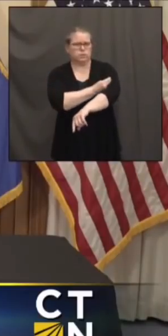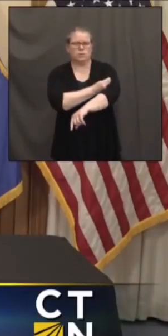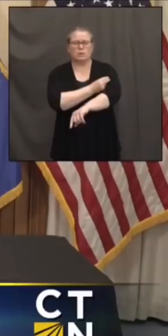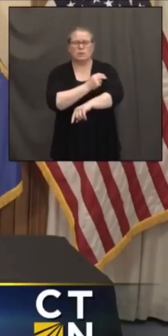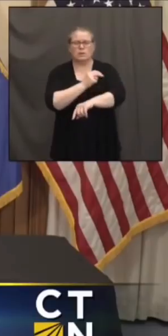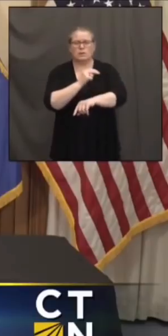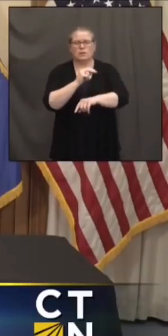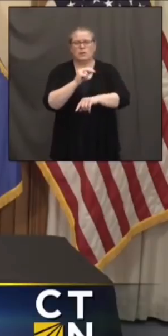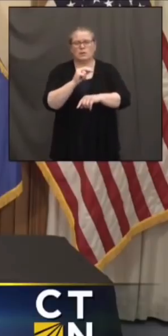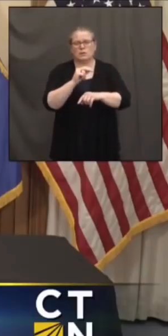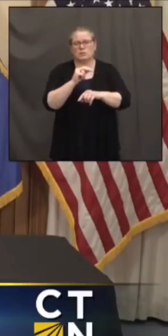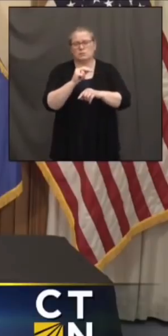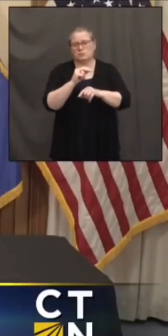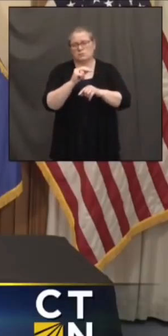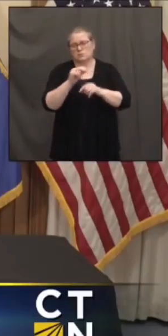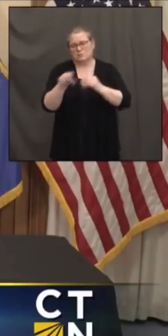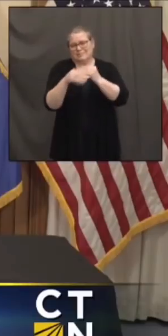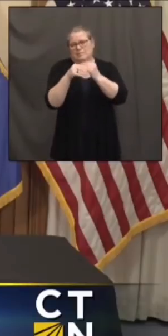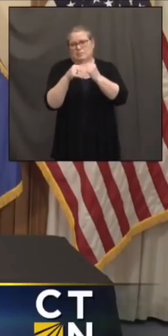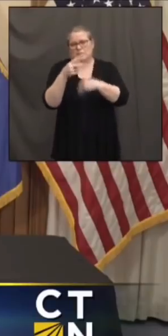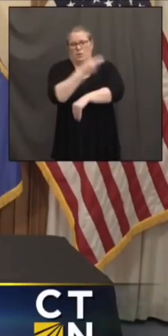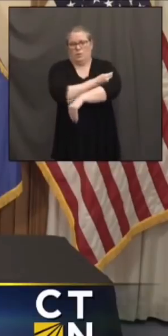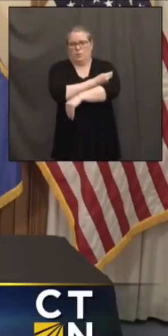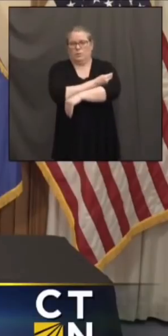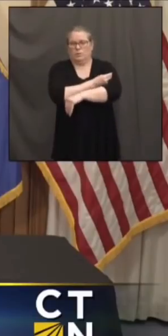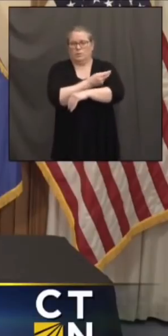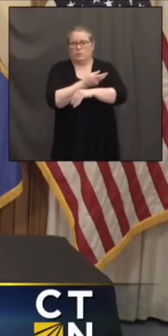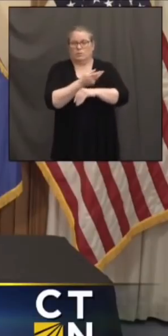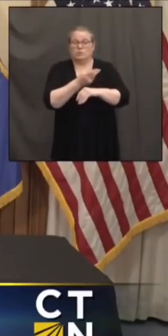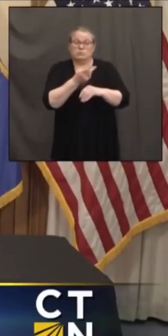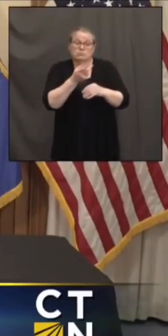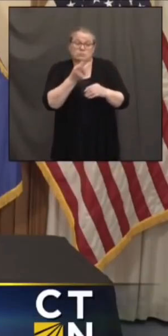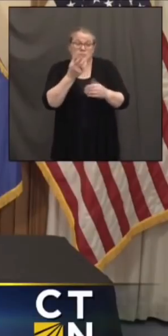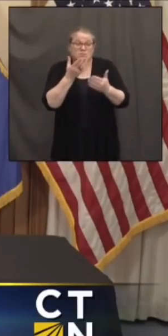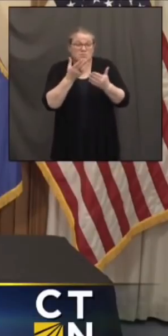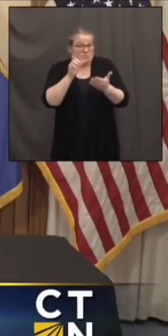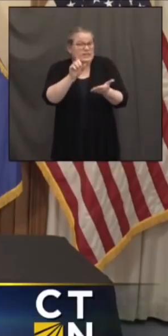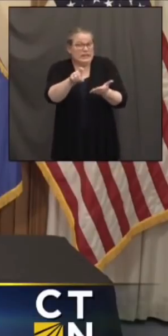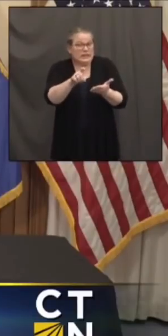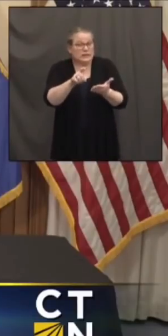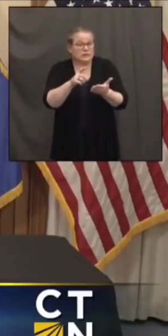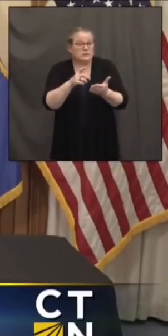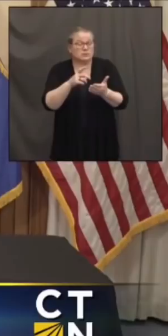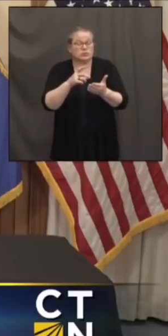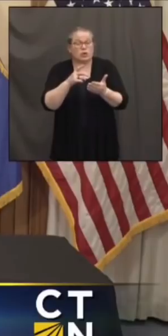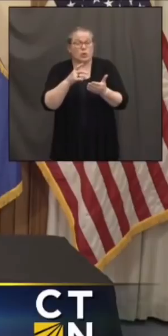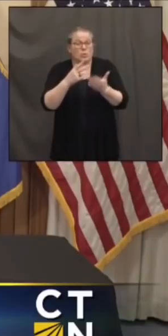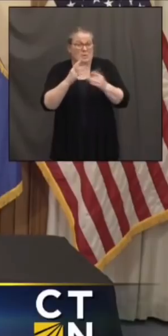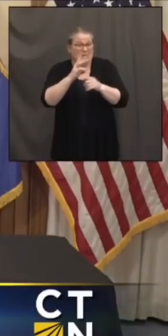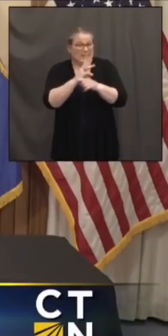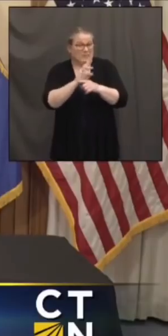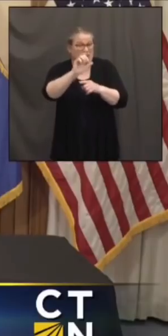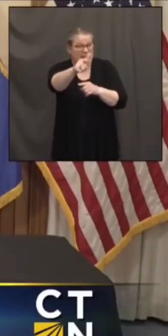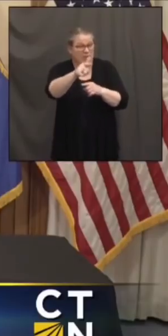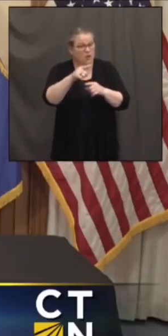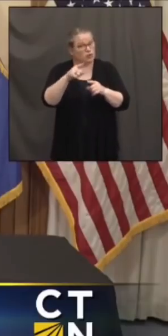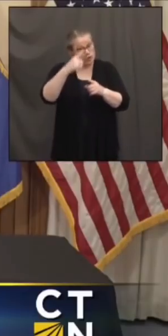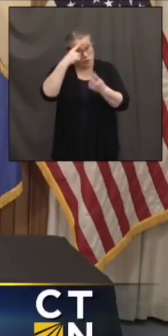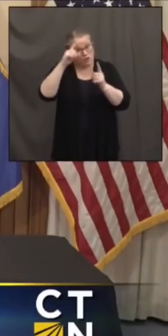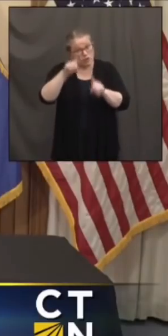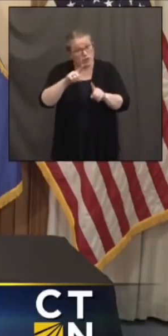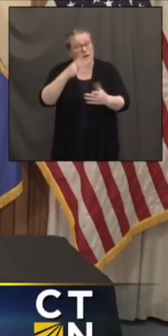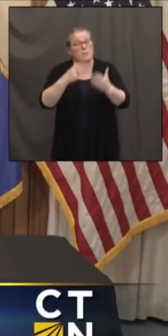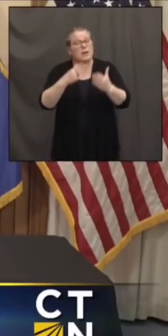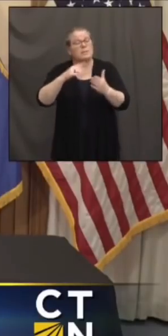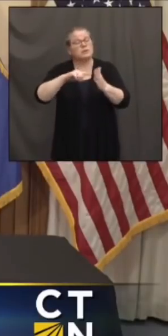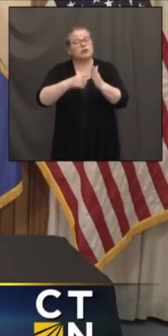after 6 months. Do you agree? And if so, when might we start talking about booster